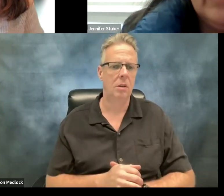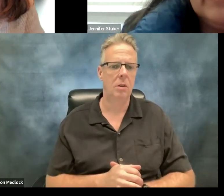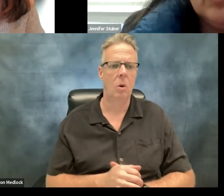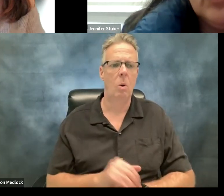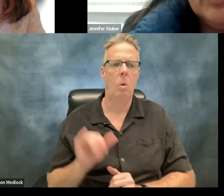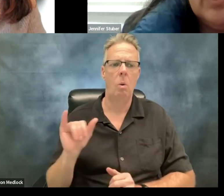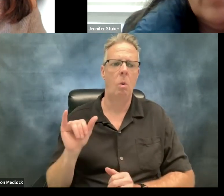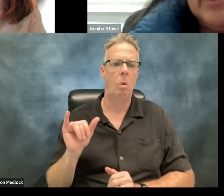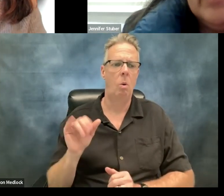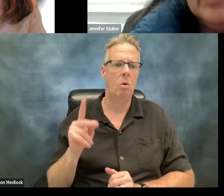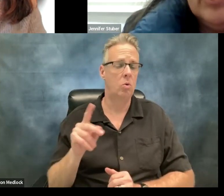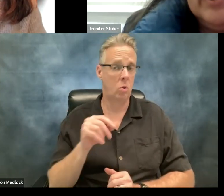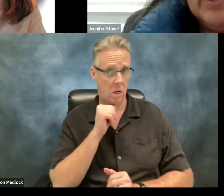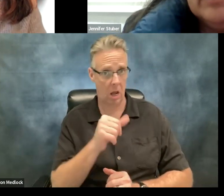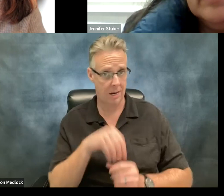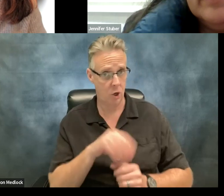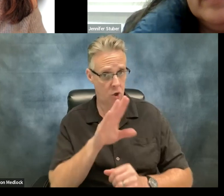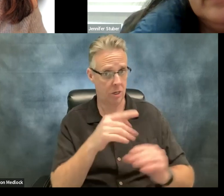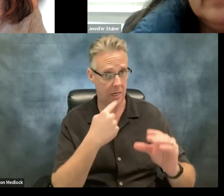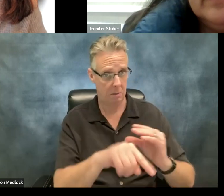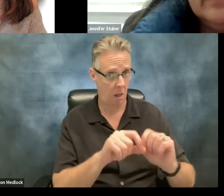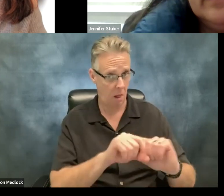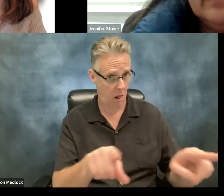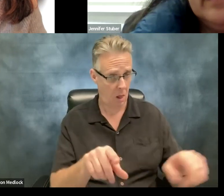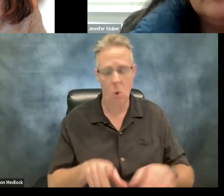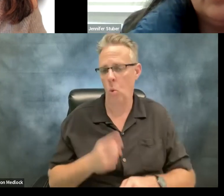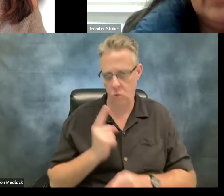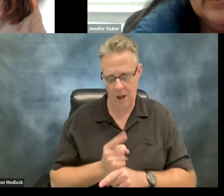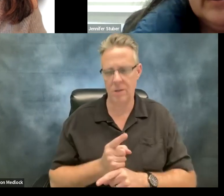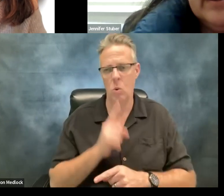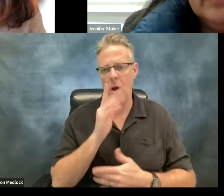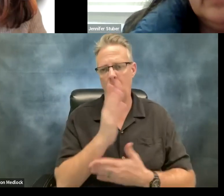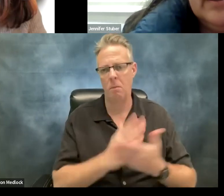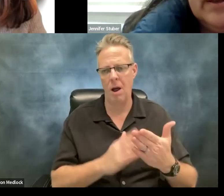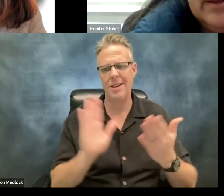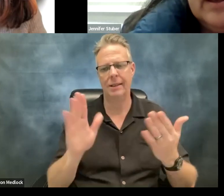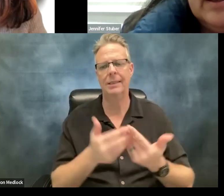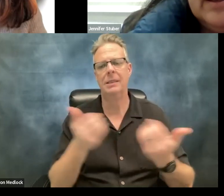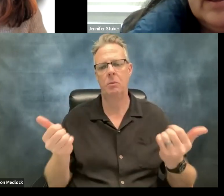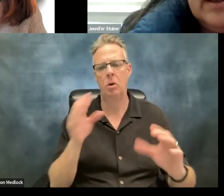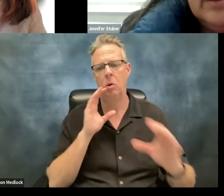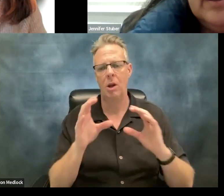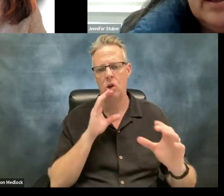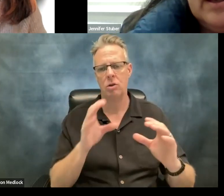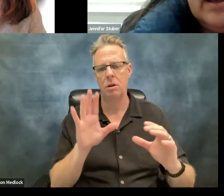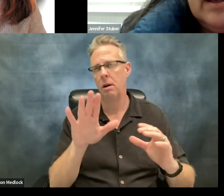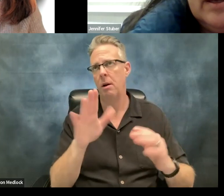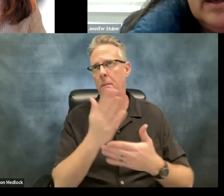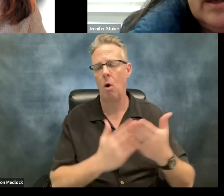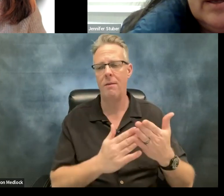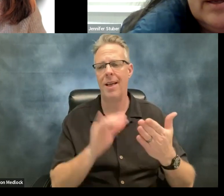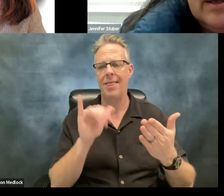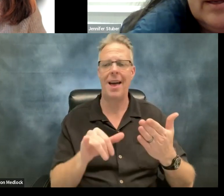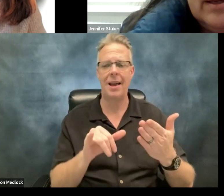Oh, okay, that's cool. So it's not coming out in your email. Exactly. It's part of a separate communication. Part of that